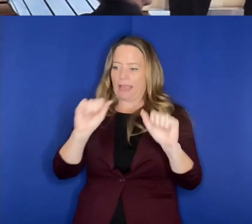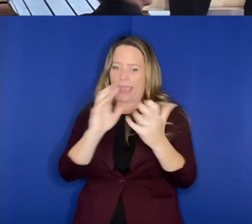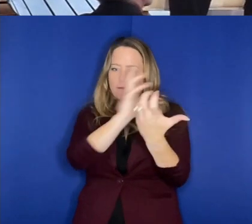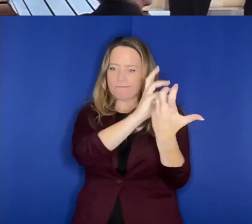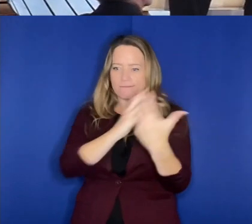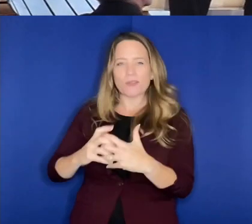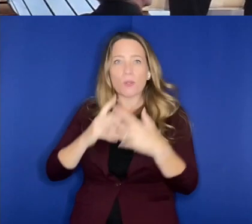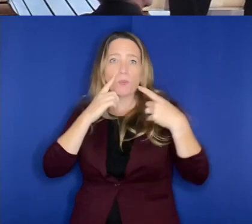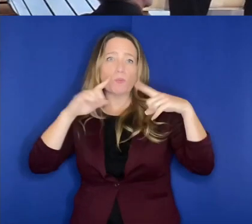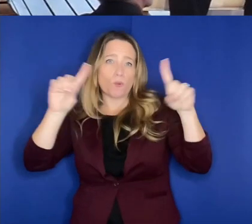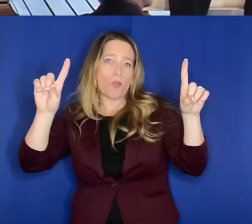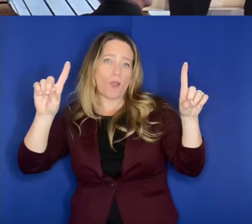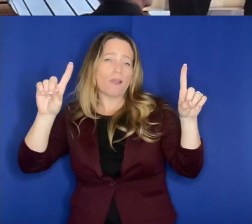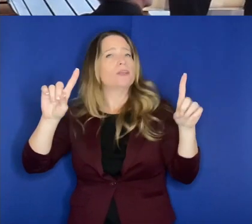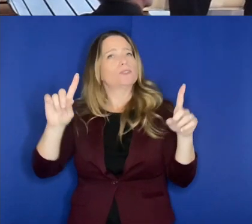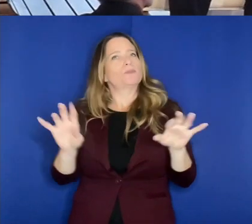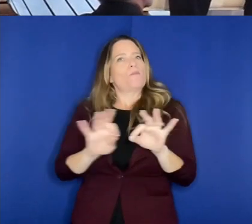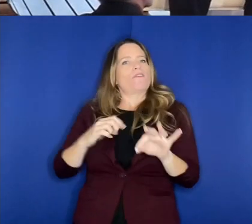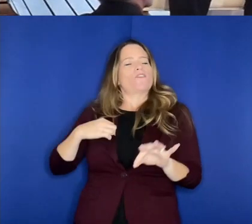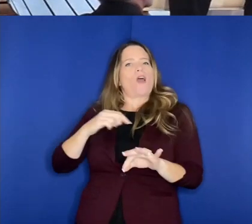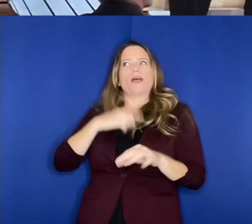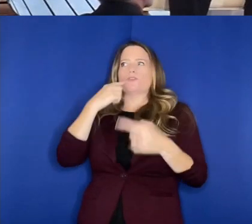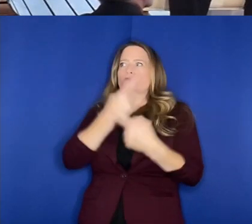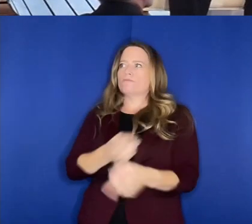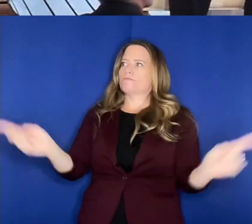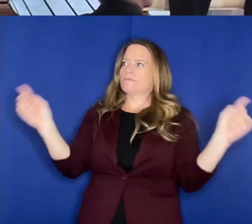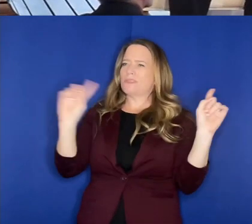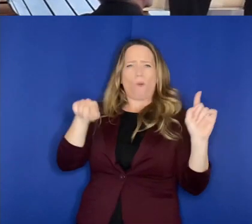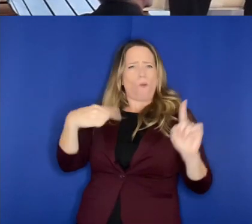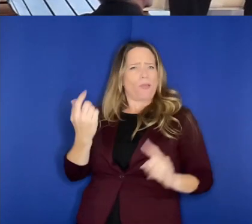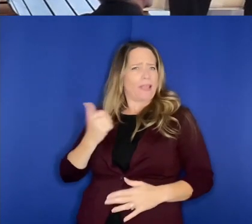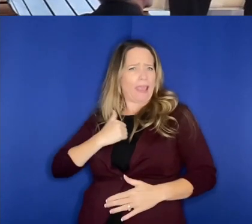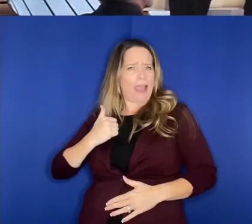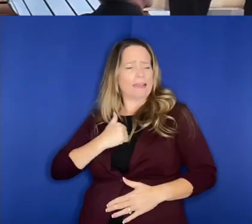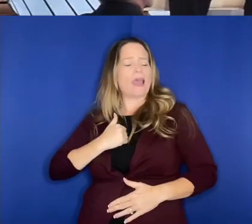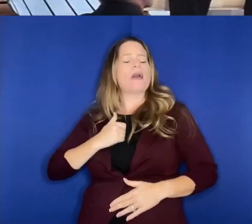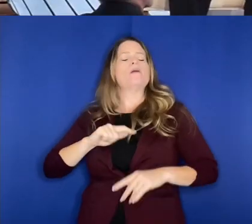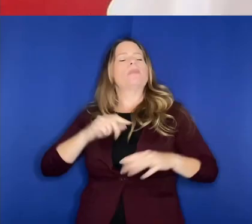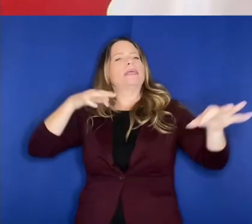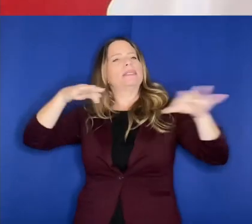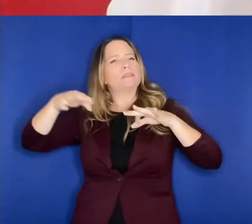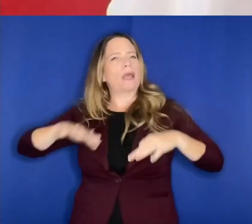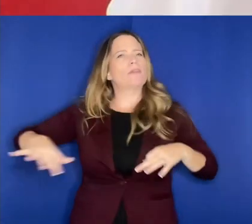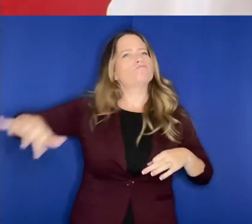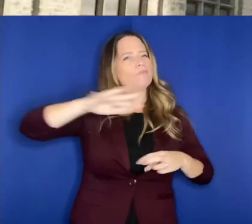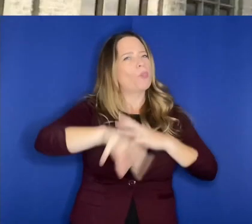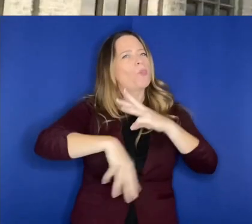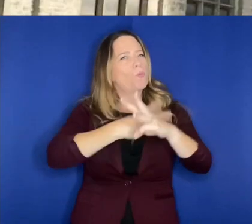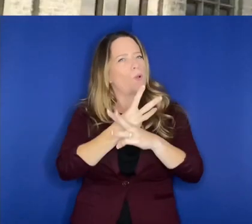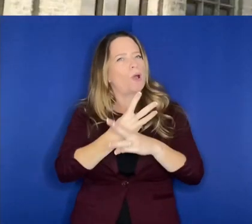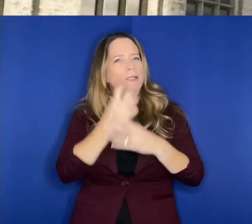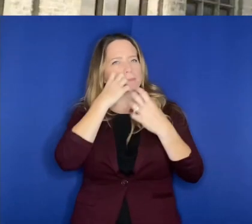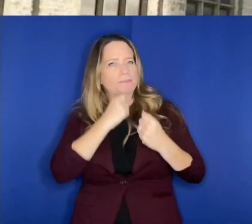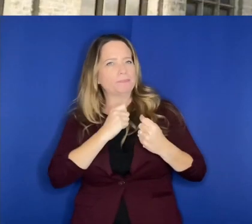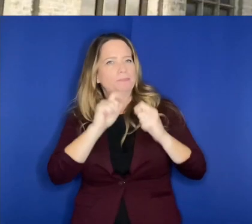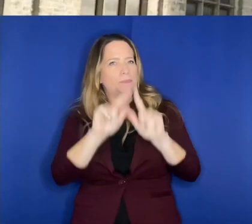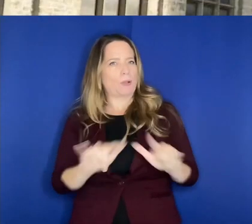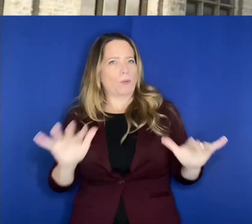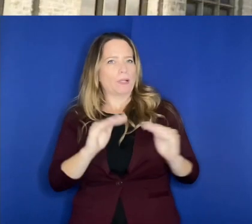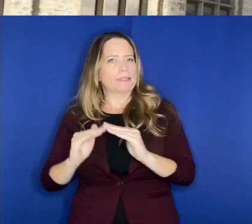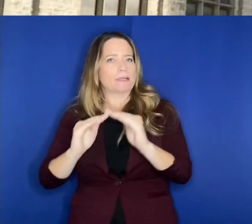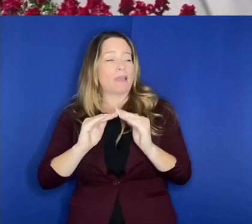what positions us to help to tell the pluralism story, not just here in Canada, but around the world. And Your Highness, that's why your